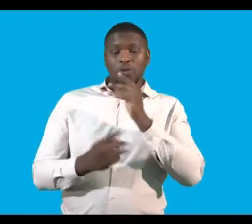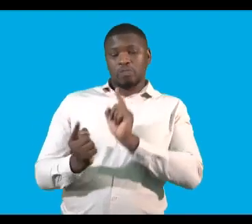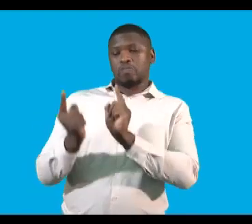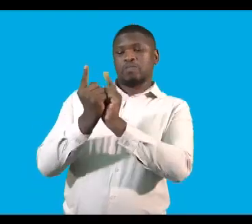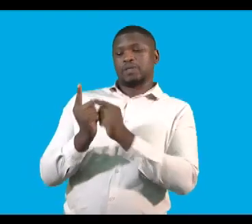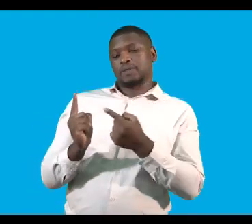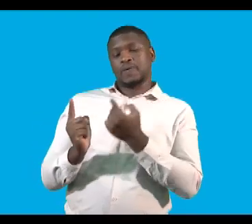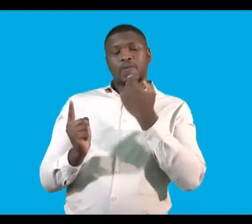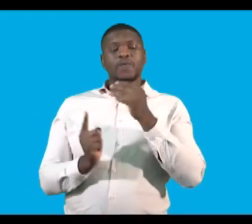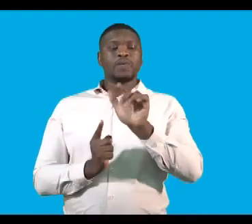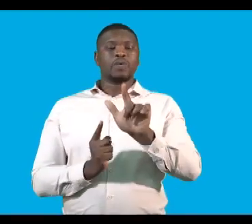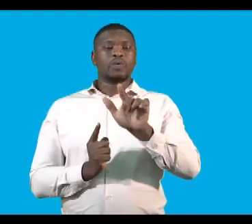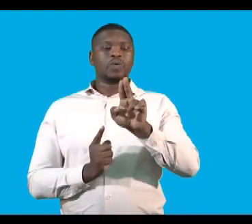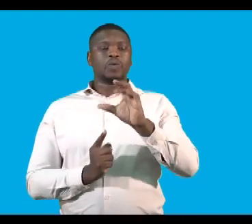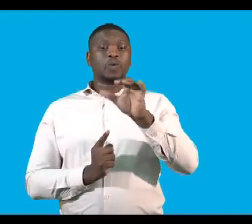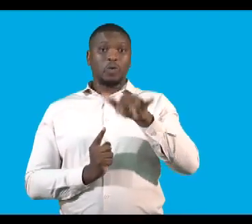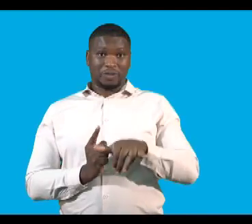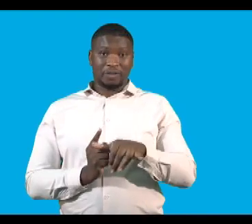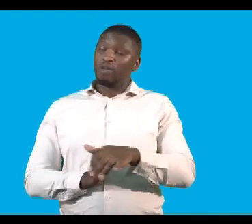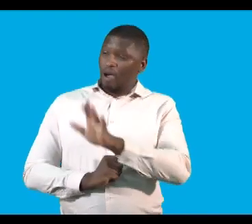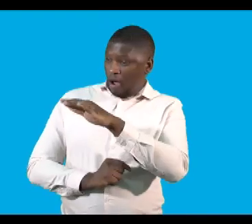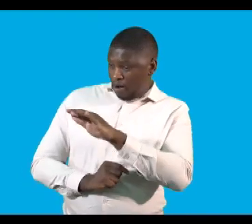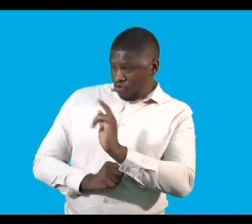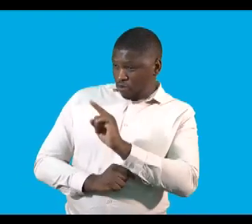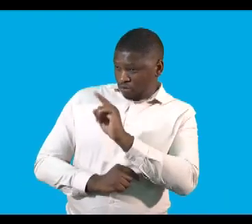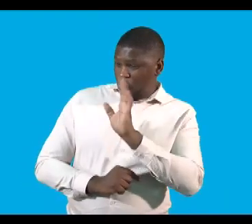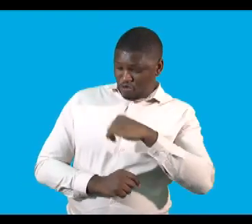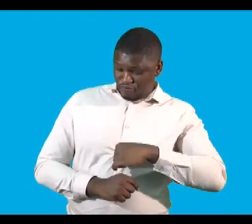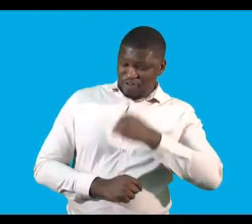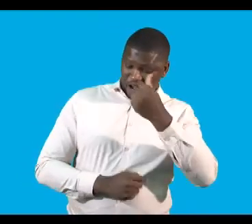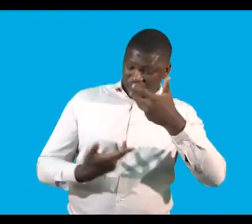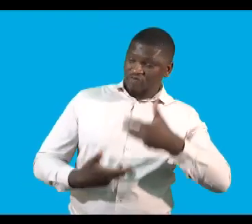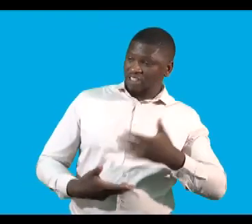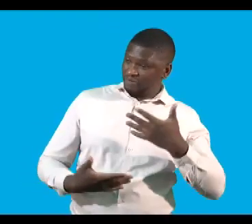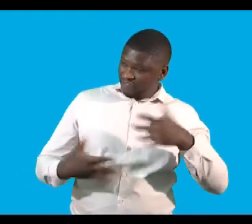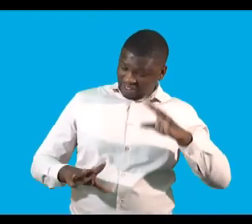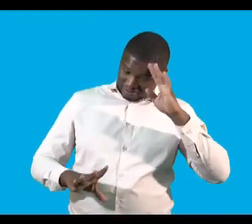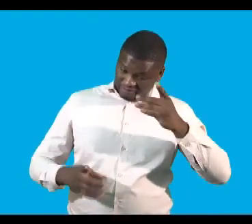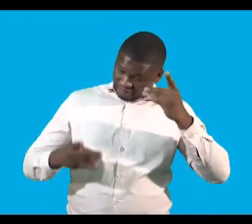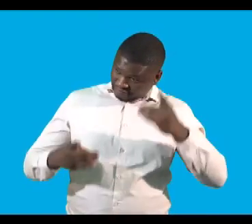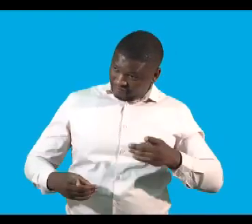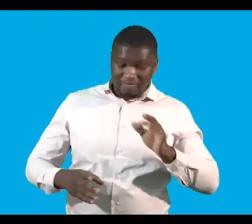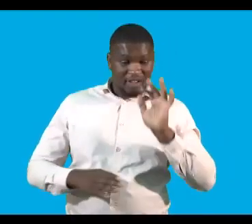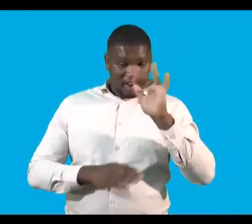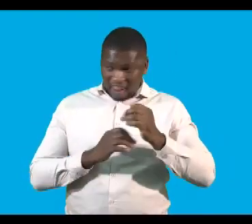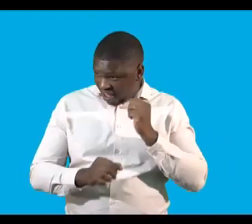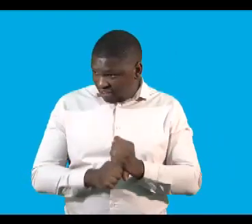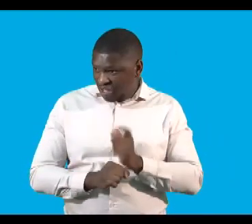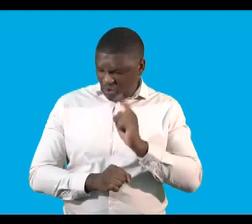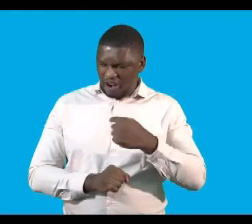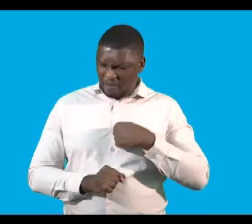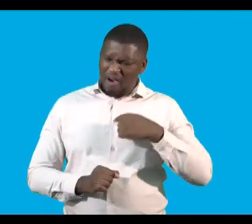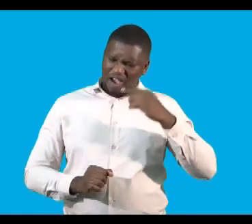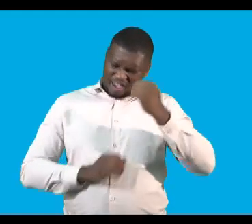he sees Lucy, and he says to her, "You're going to be proud of me, Lucy. I've decided that this next year is going to